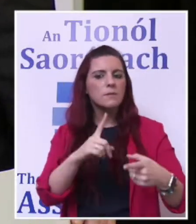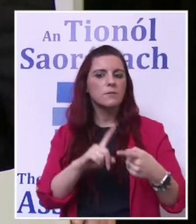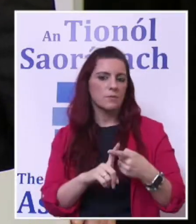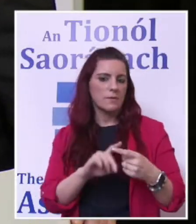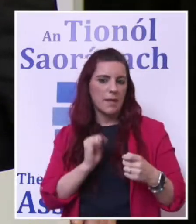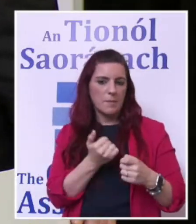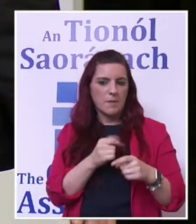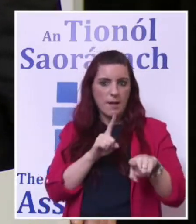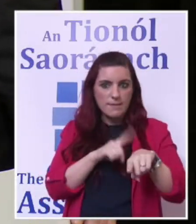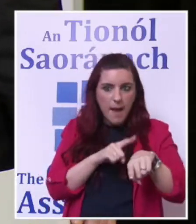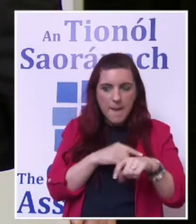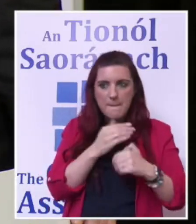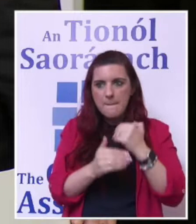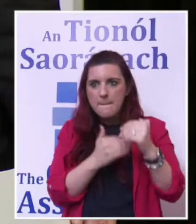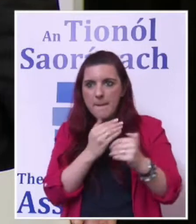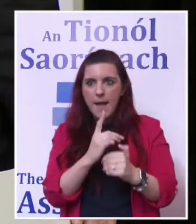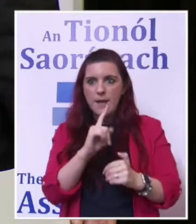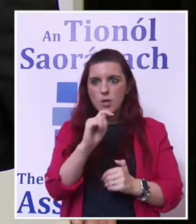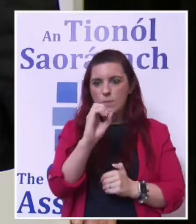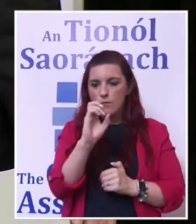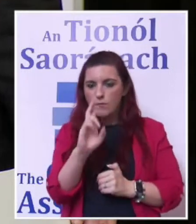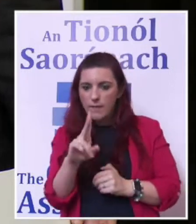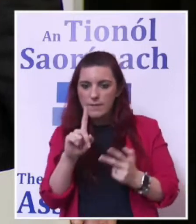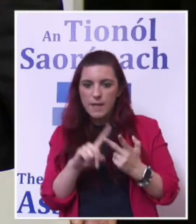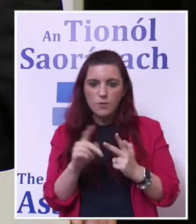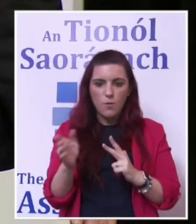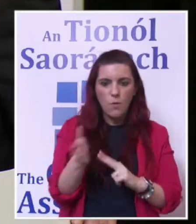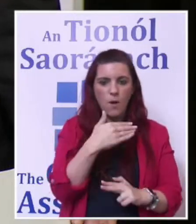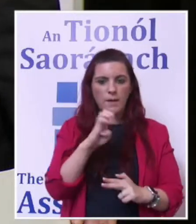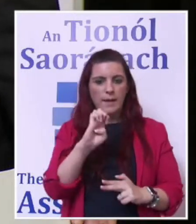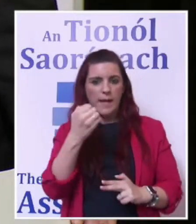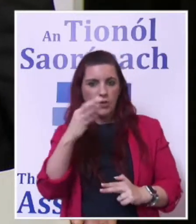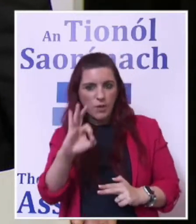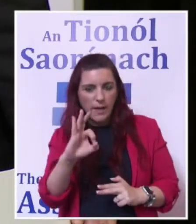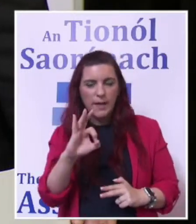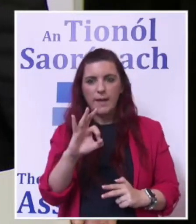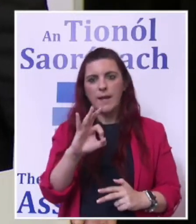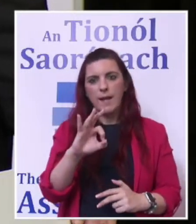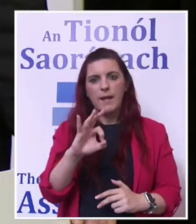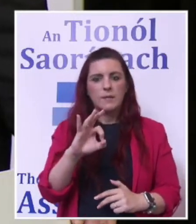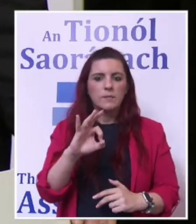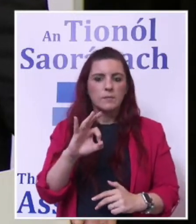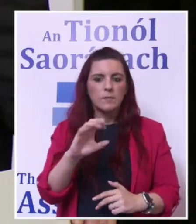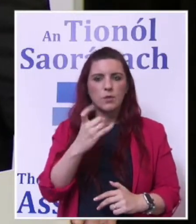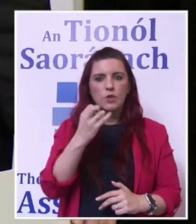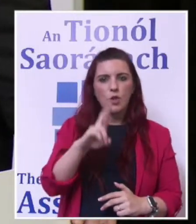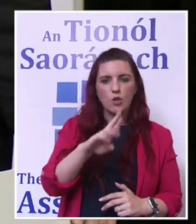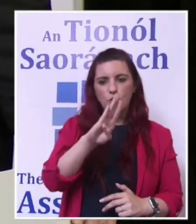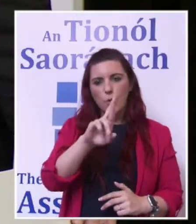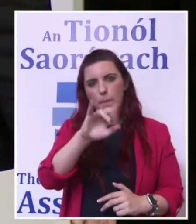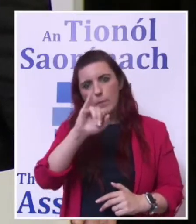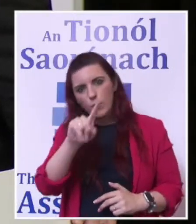schedule, keeping to the terms of reference, and indeed to our EAG, to Dr. Breed